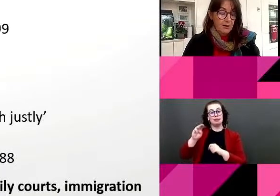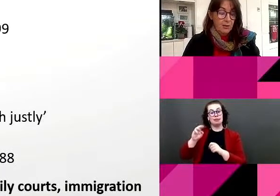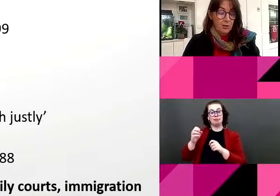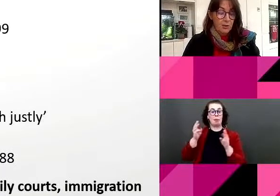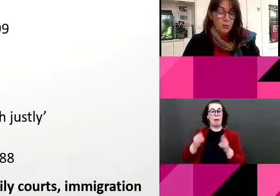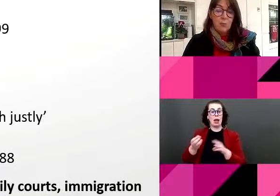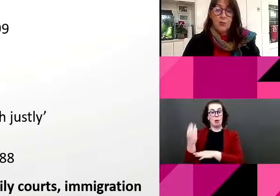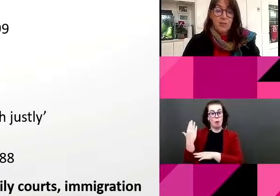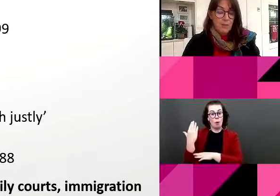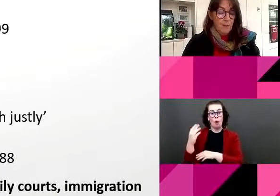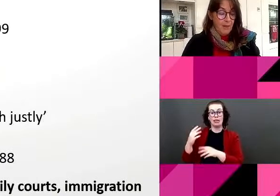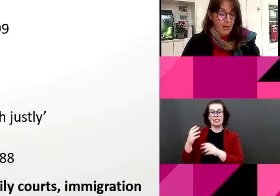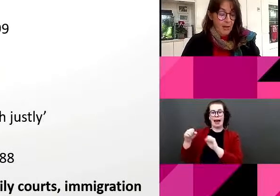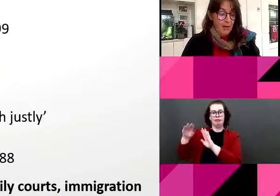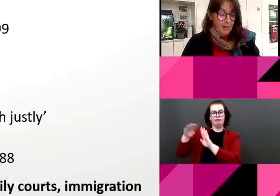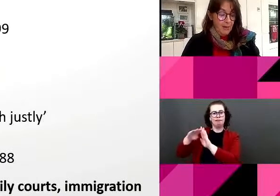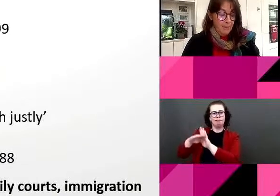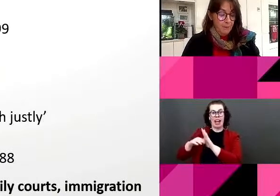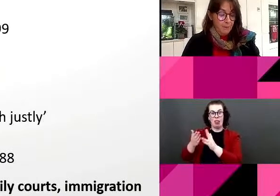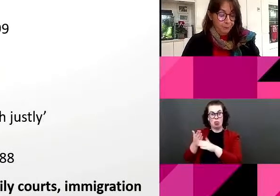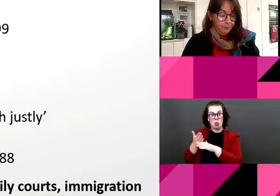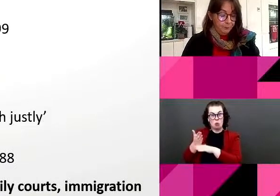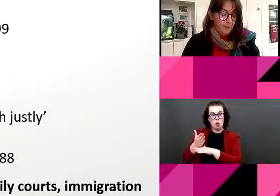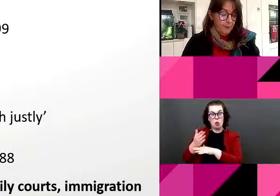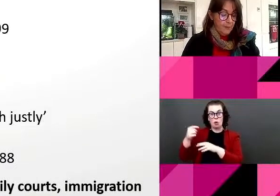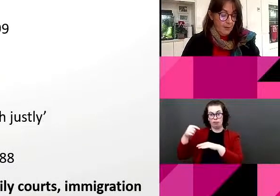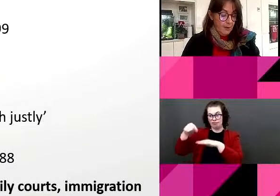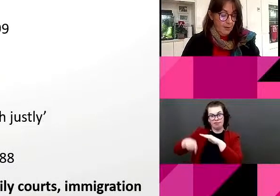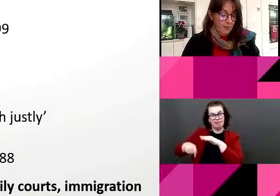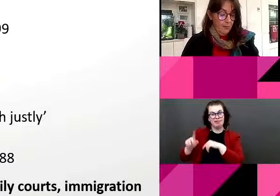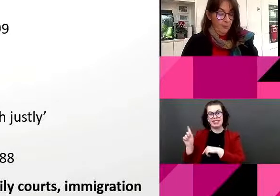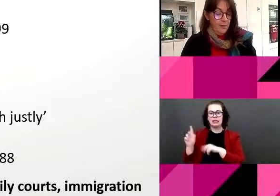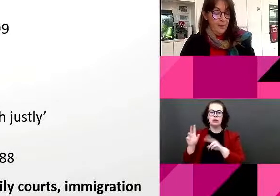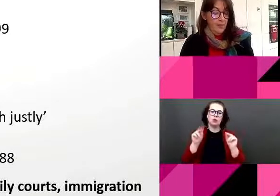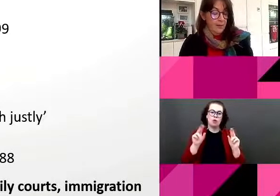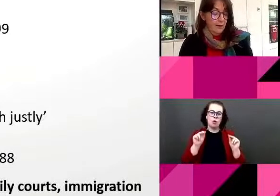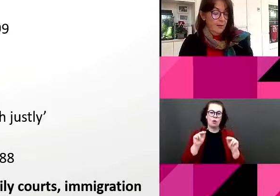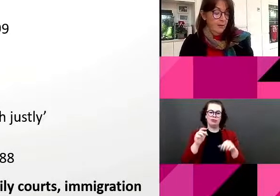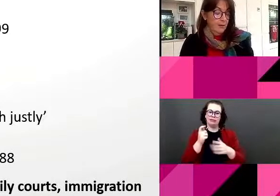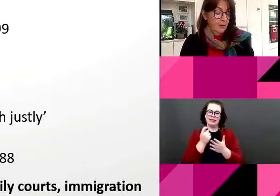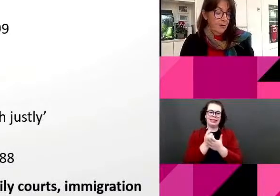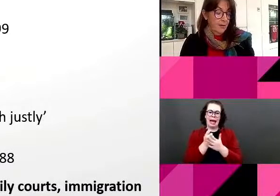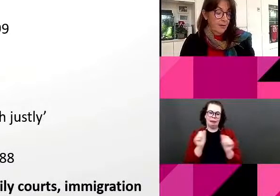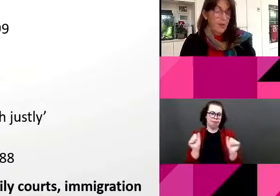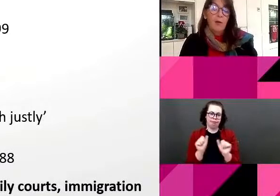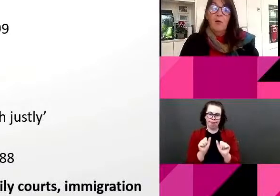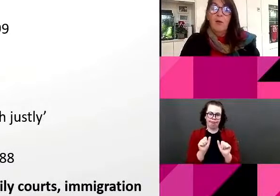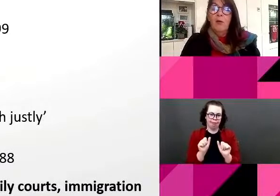is short. We